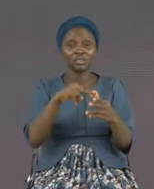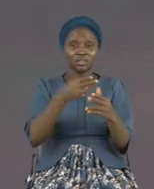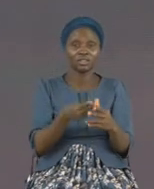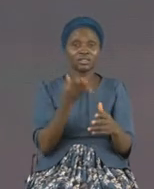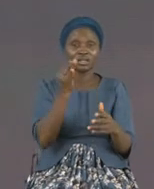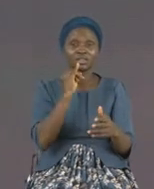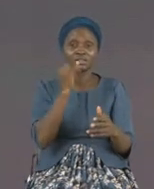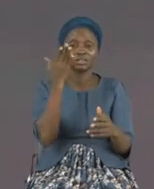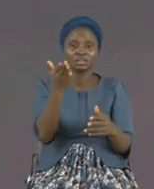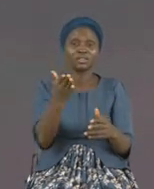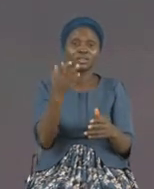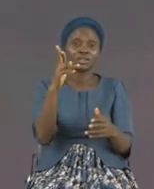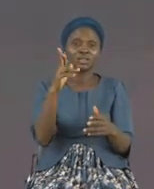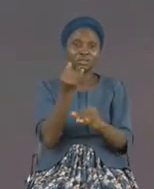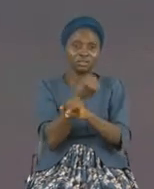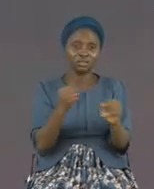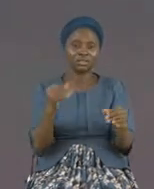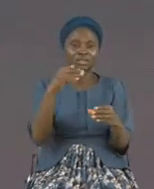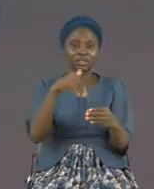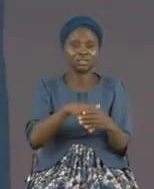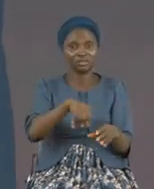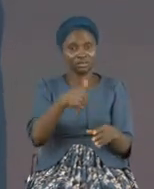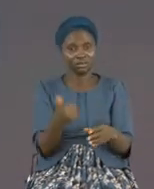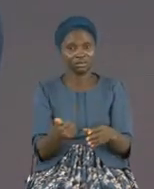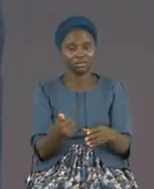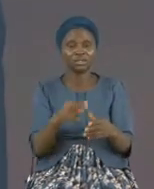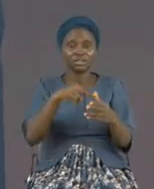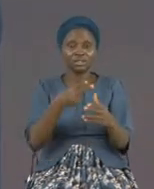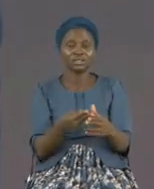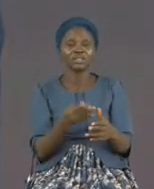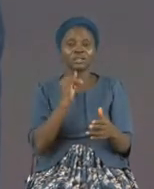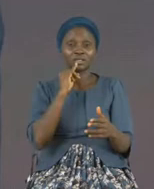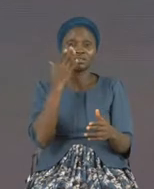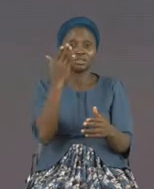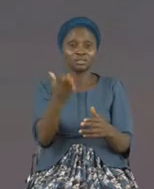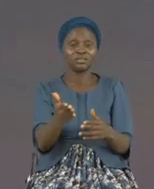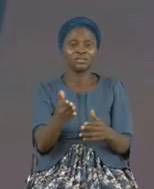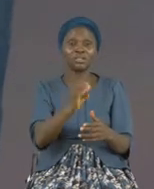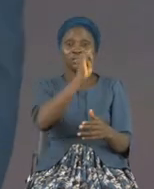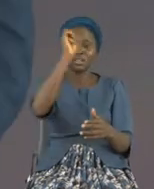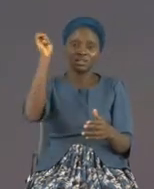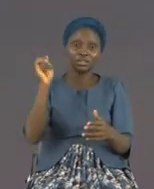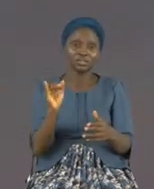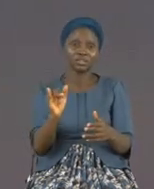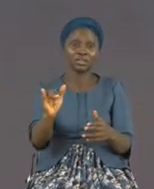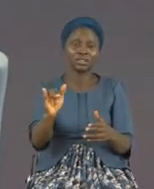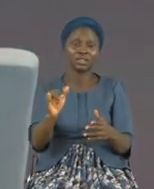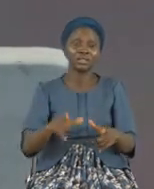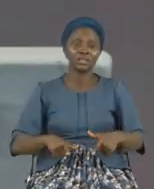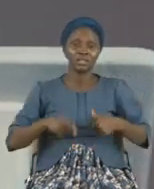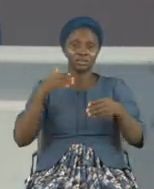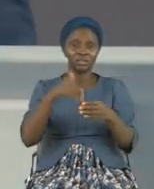any other. Neither is there eternal life in any other. Neither